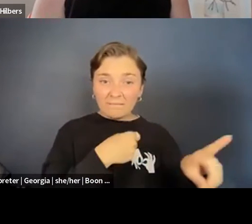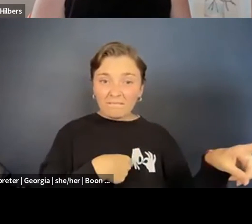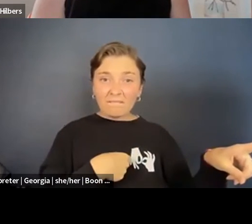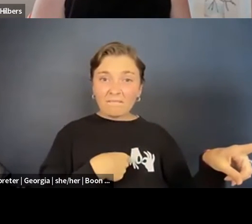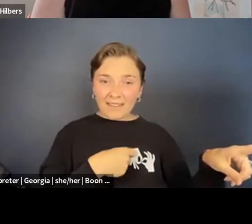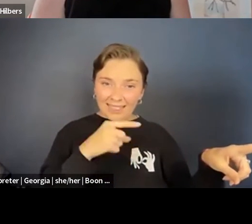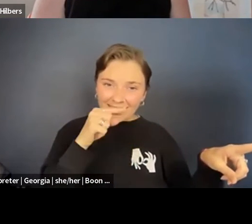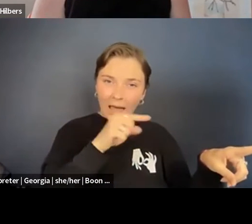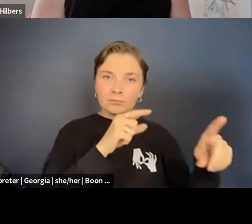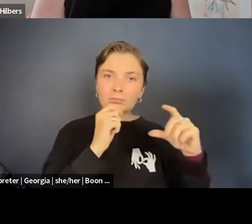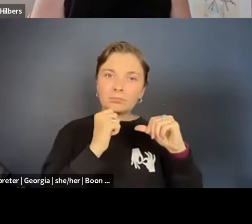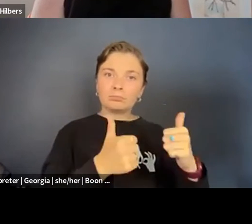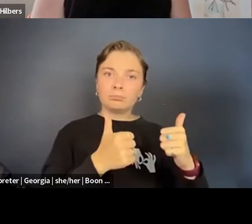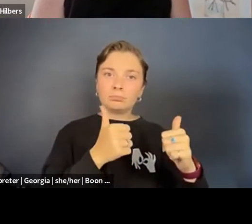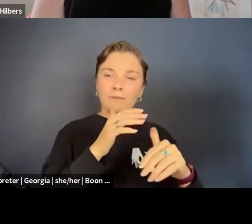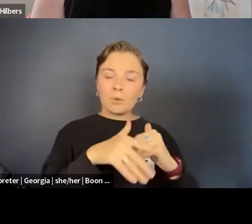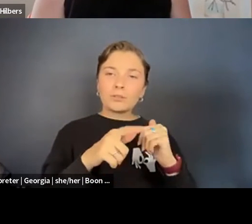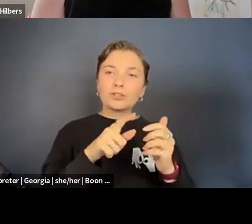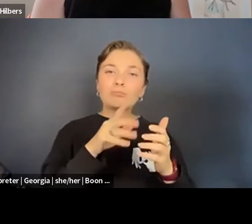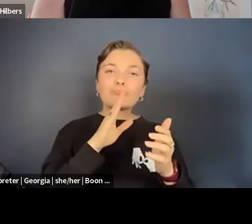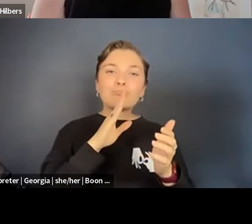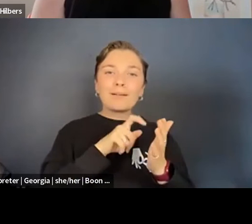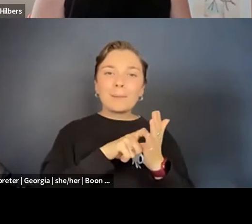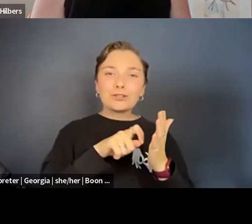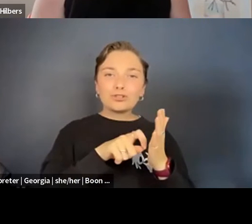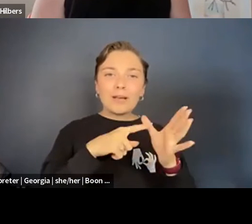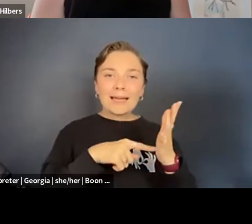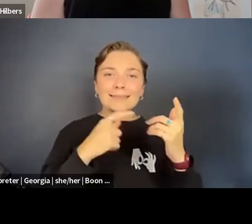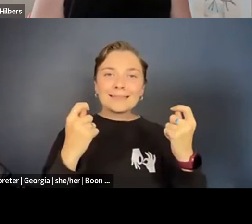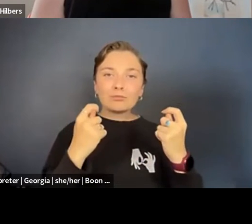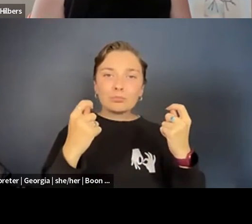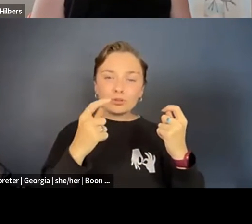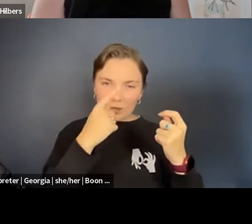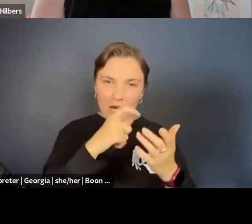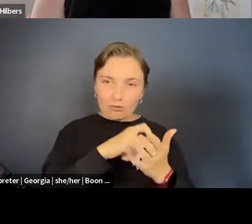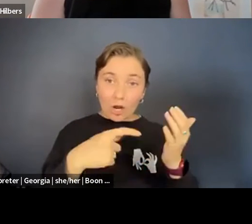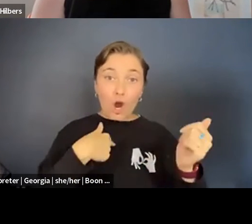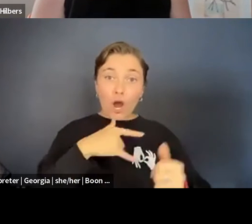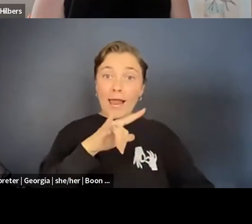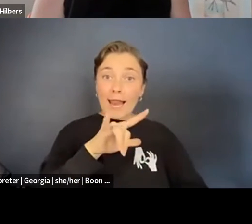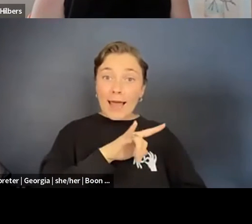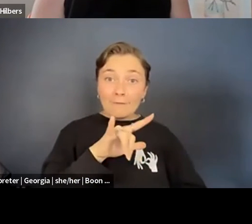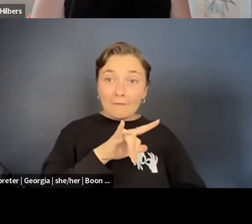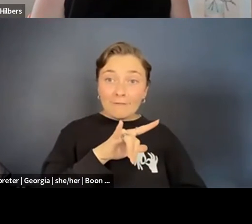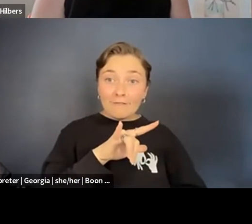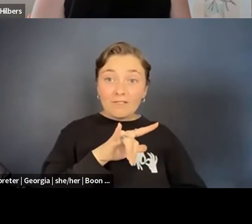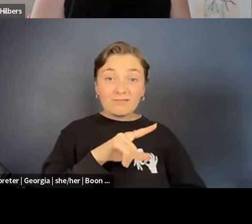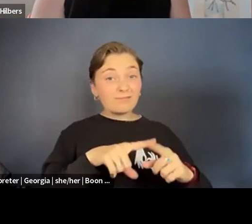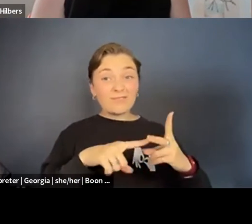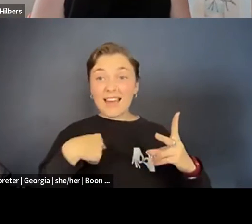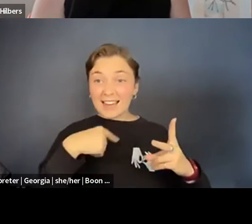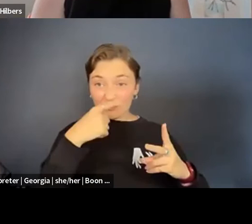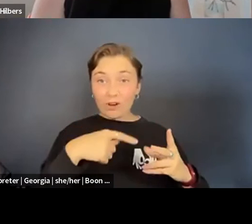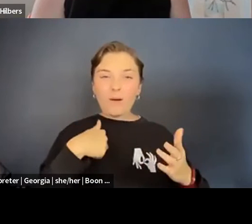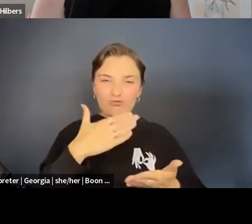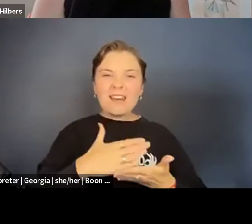great things about writing a private message at the ceremony, because you can write, I love you, And you can also write, I'm